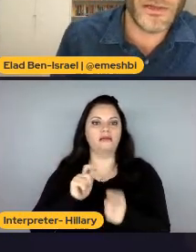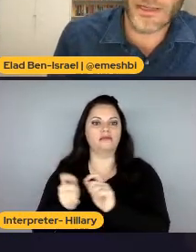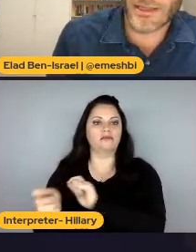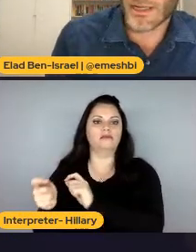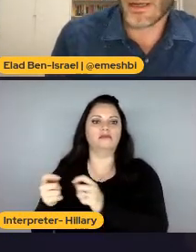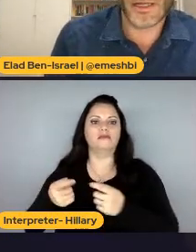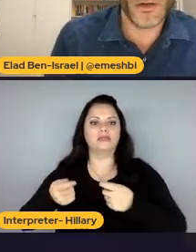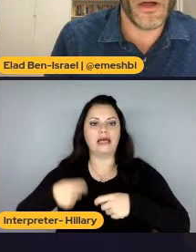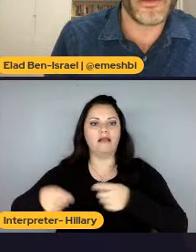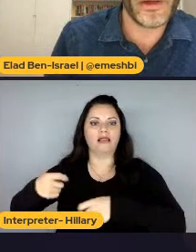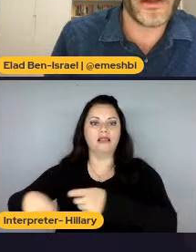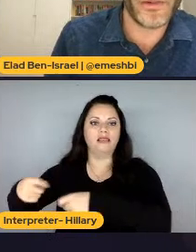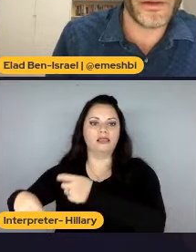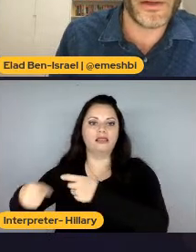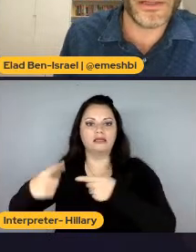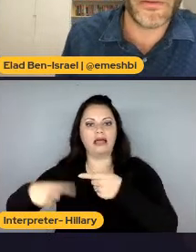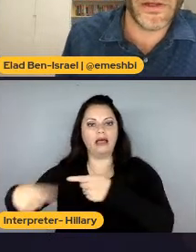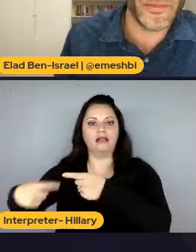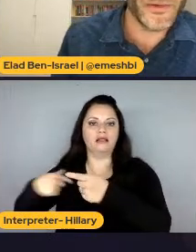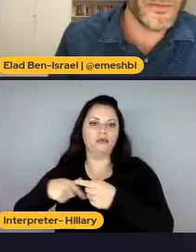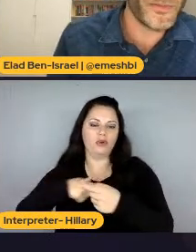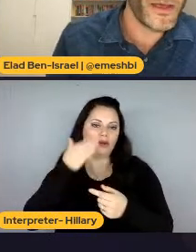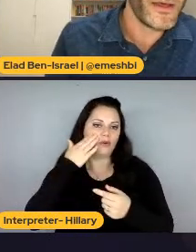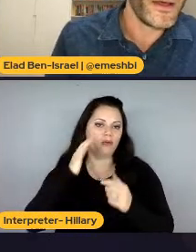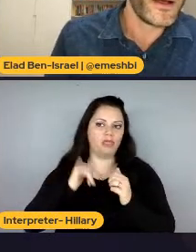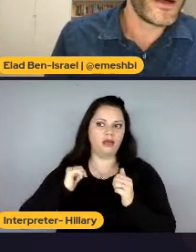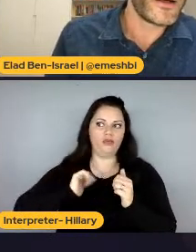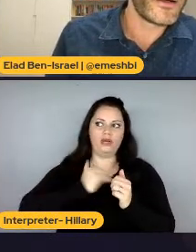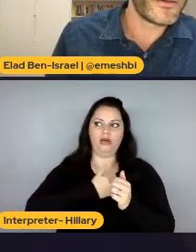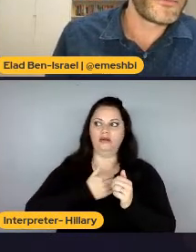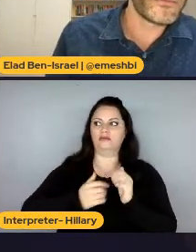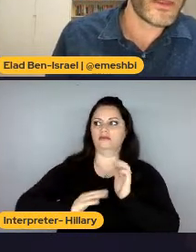we know that that's our bread and butter as developers.